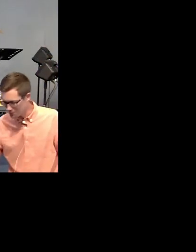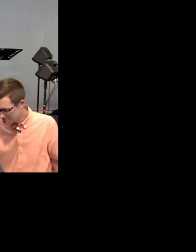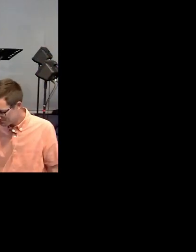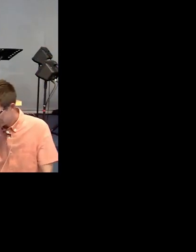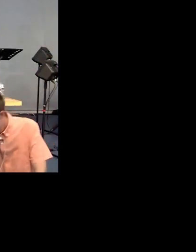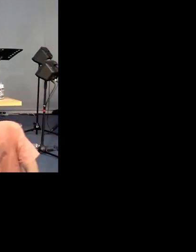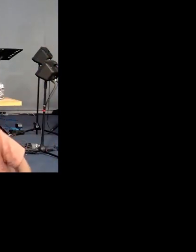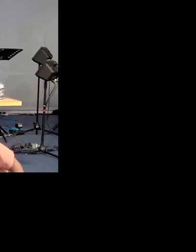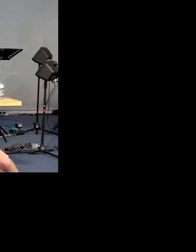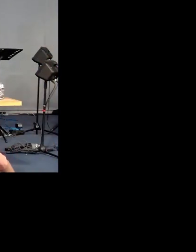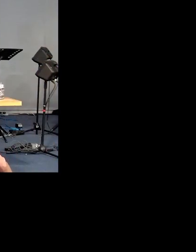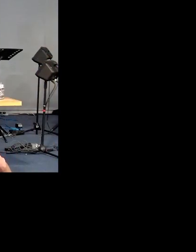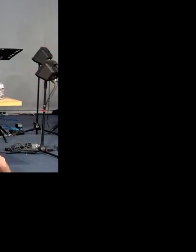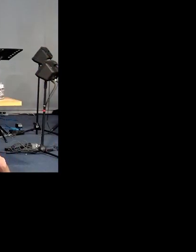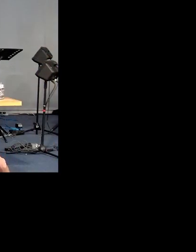Good morning.